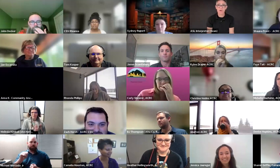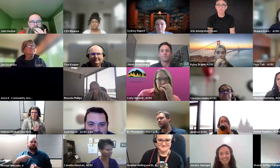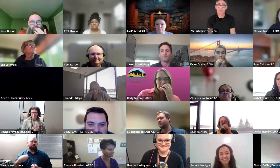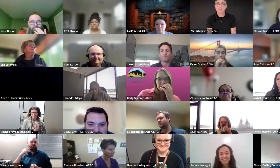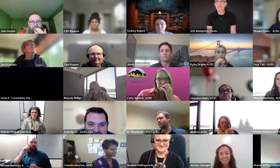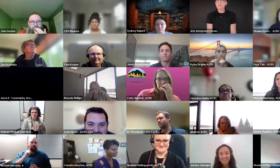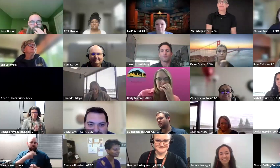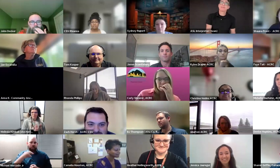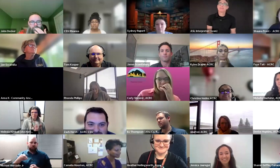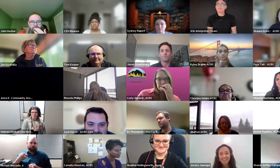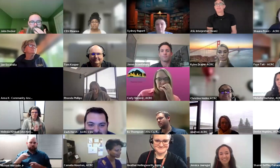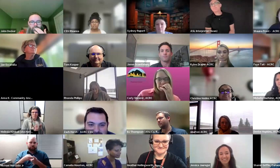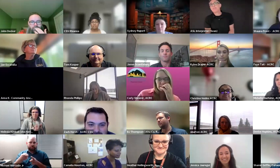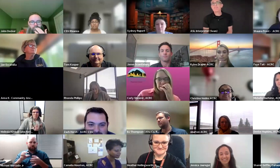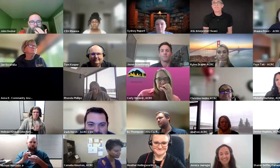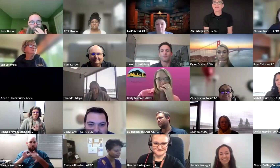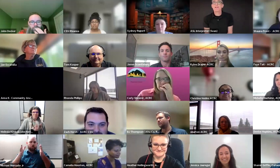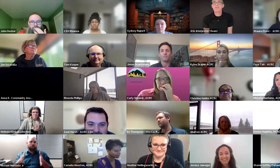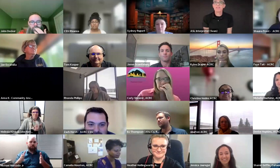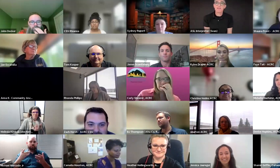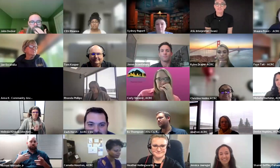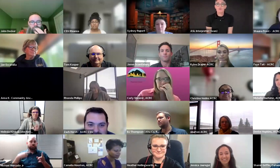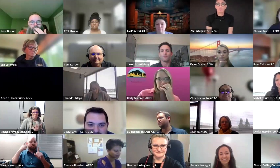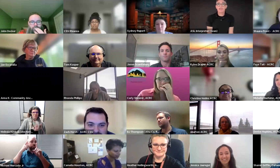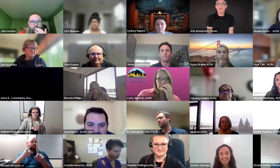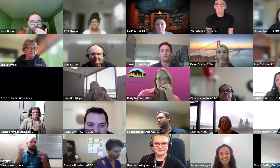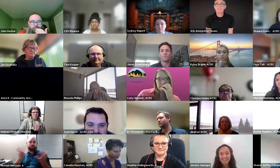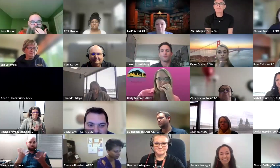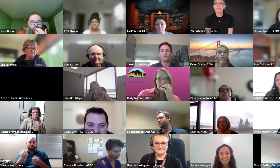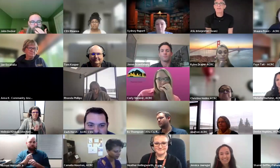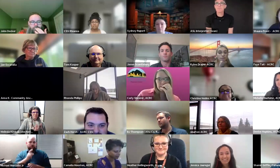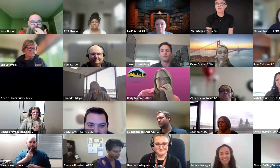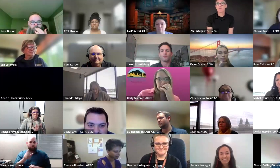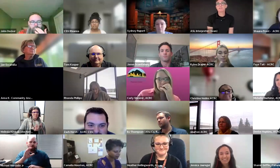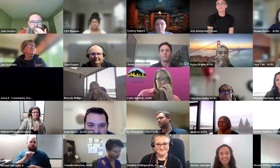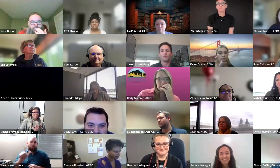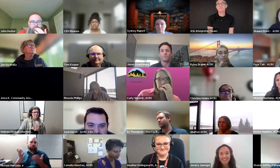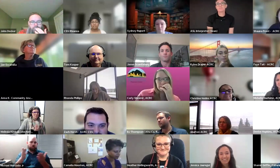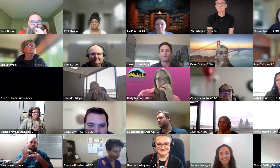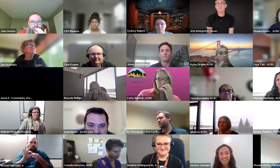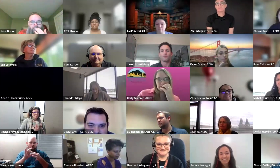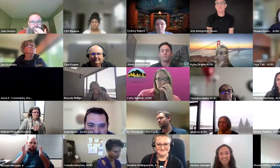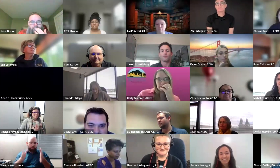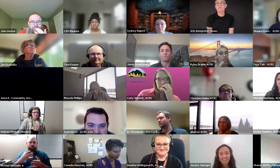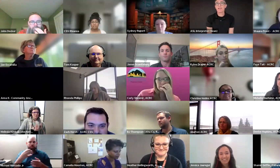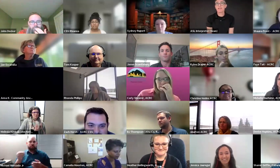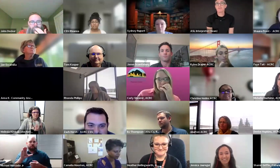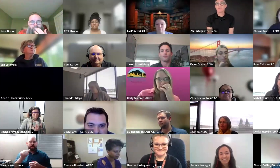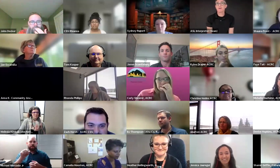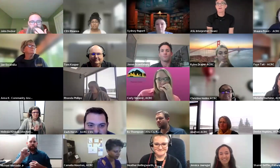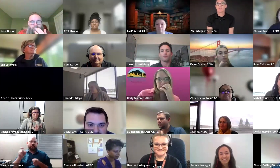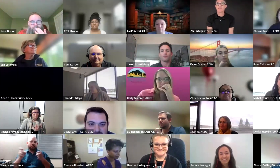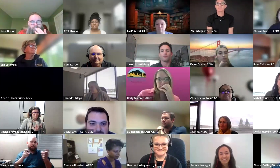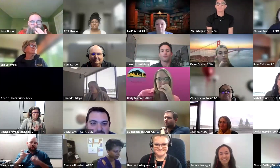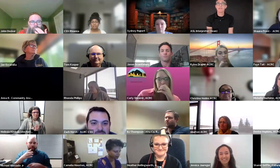is Mercado. I'm the Deaf and Hard of Hearing Specialist Coordinator. And my goal is to create a